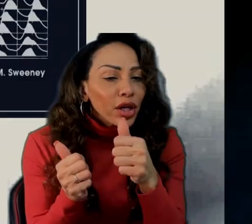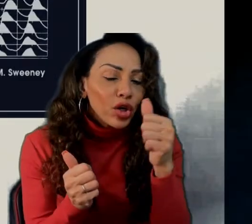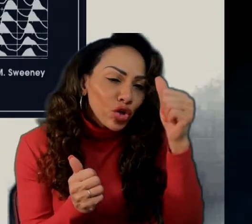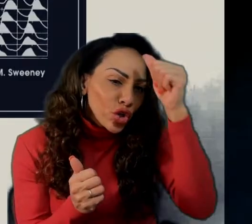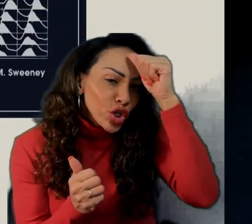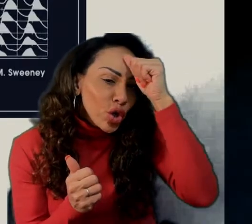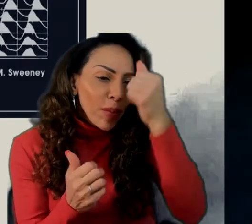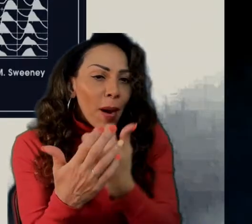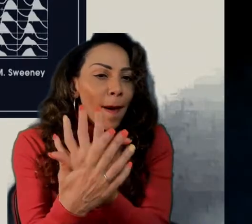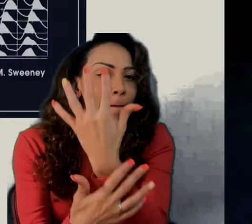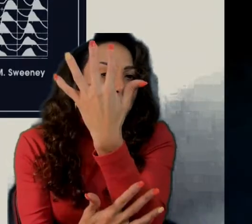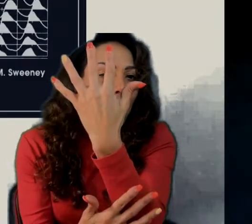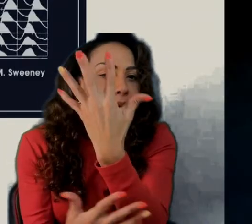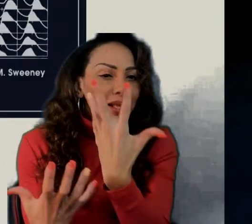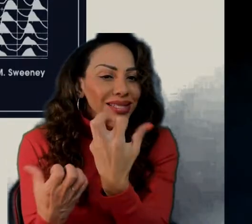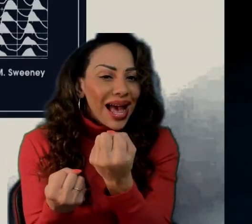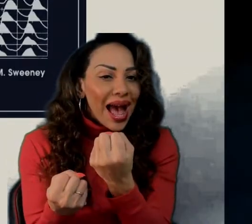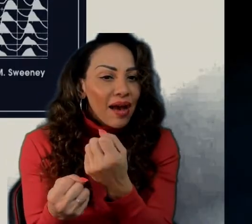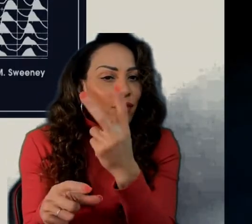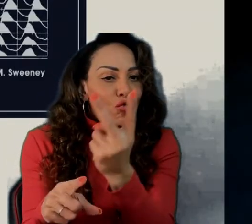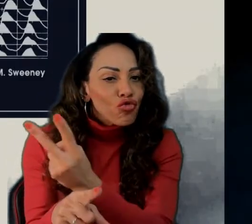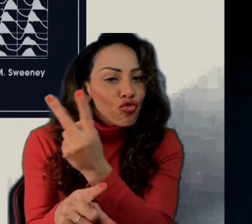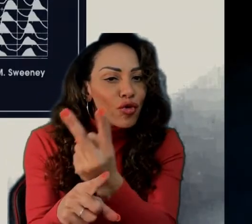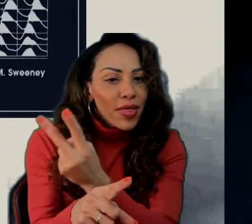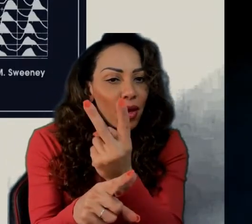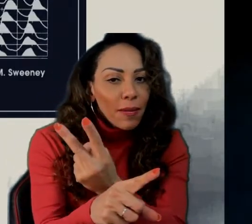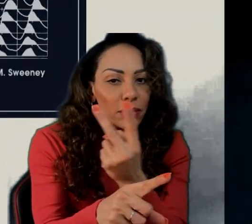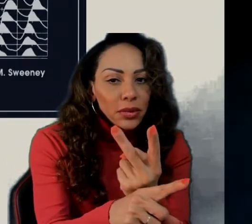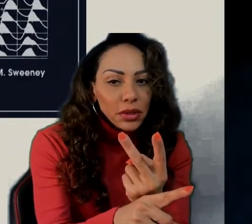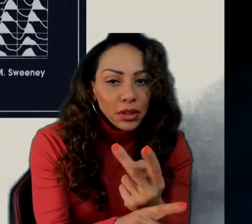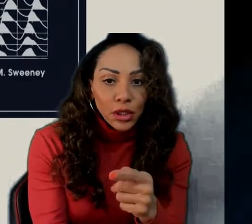and an early pioneer in the research of